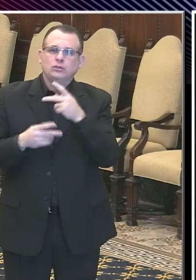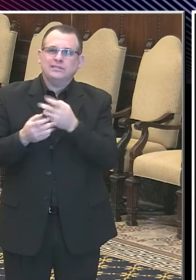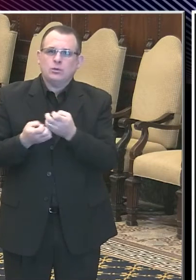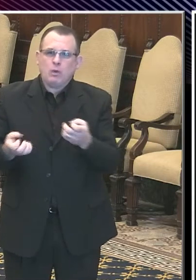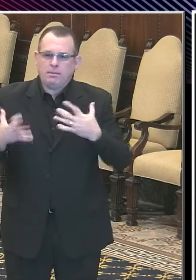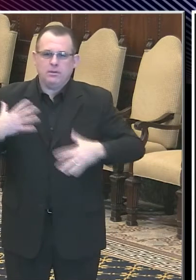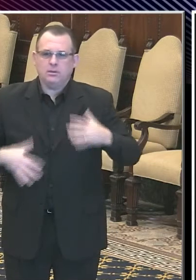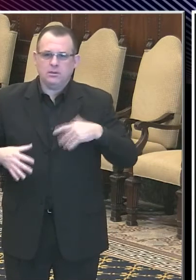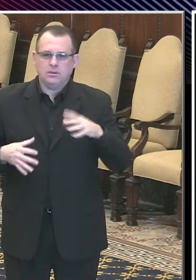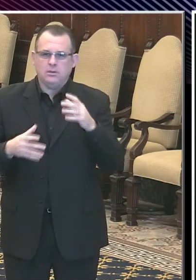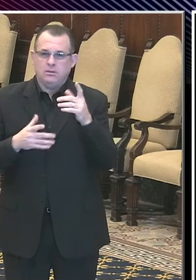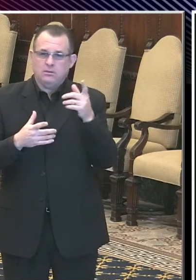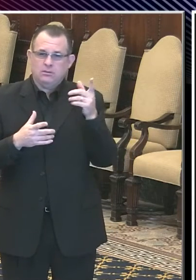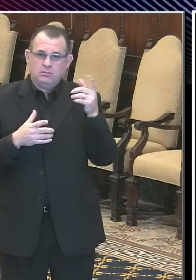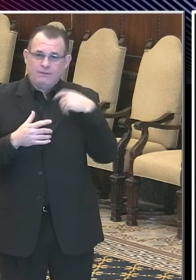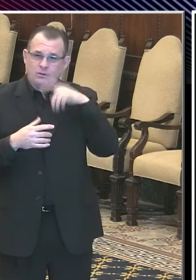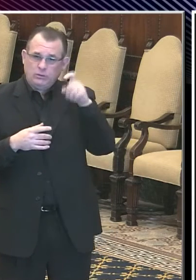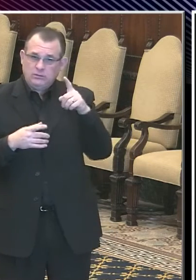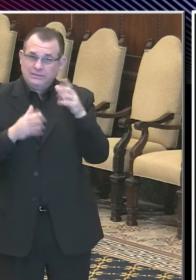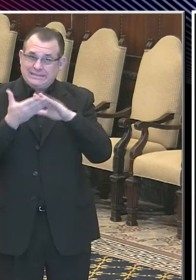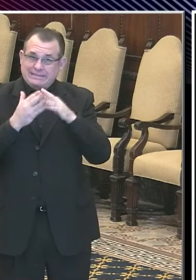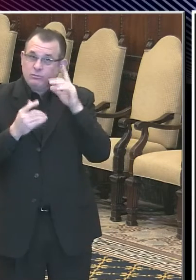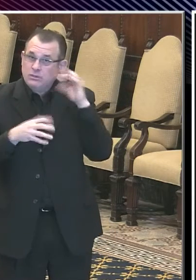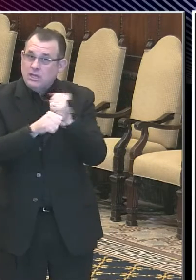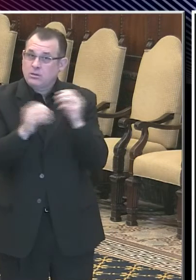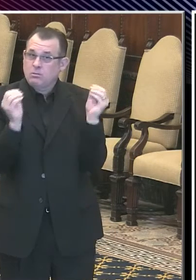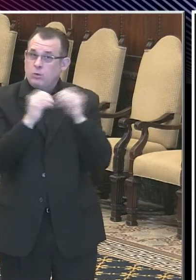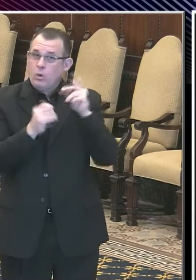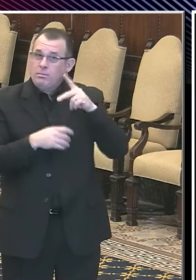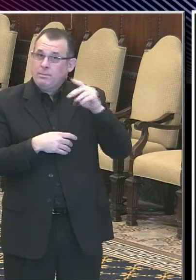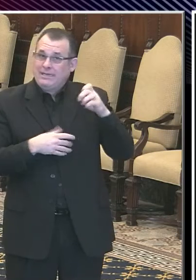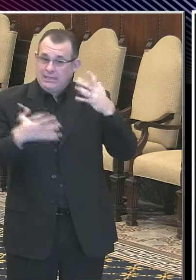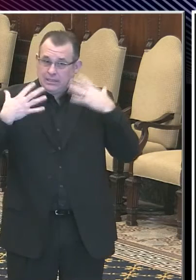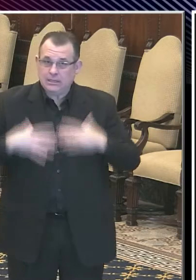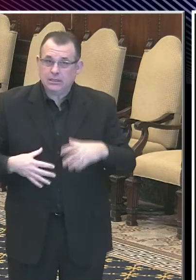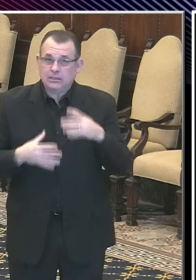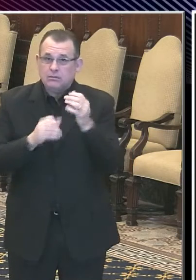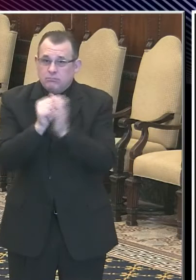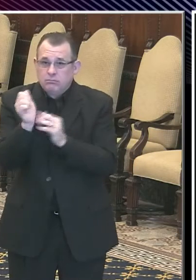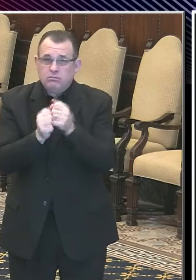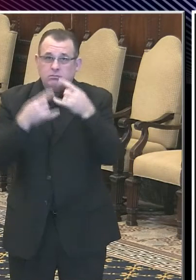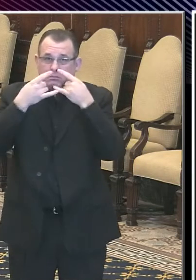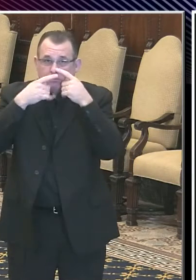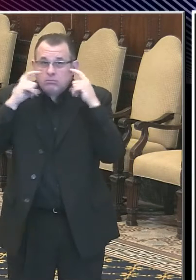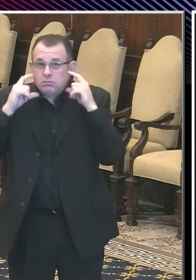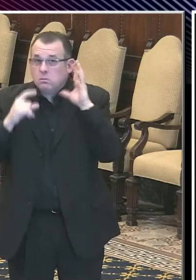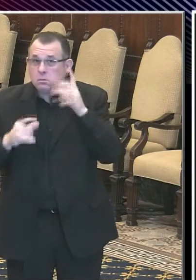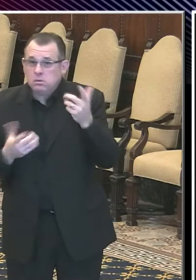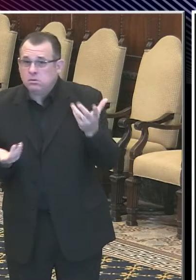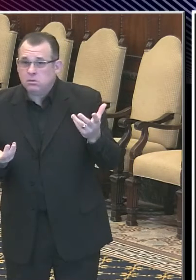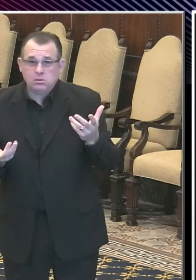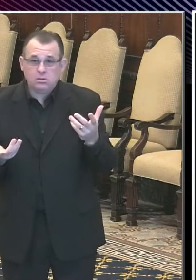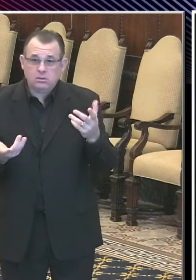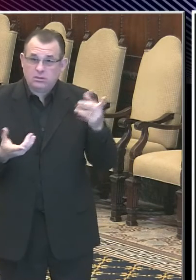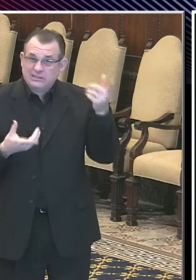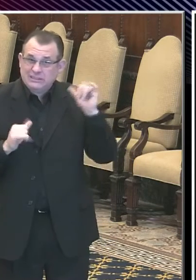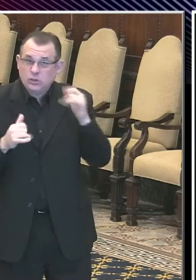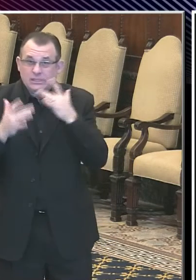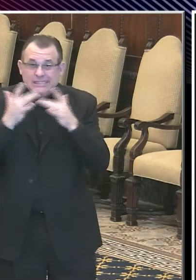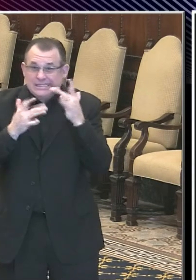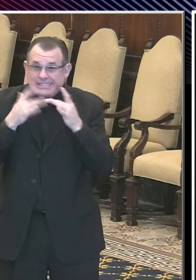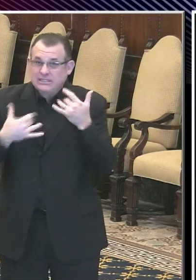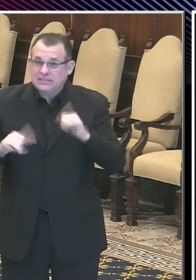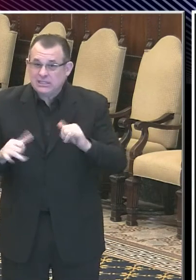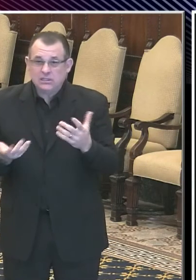efforts to obtain PPE? Is there still trouble getting it? Is there, are